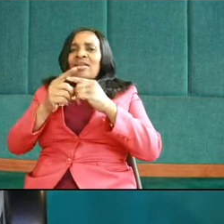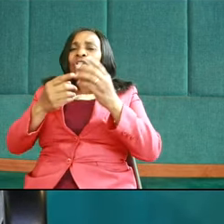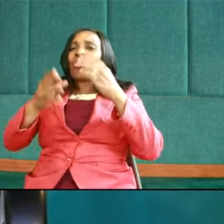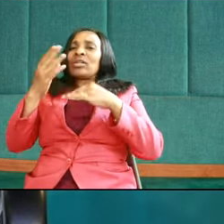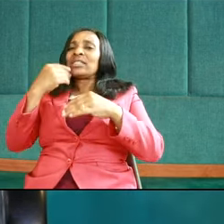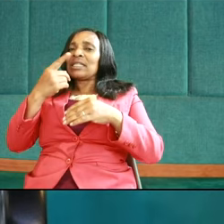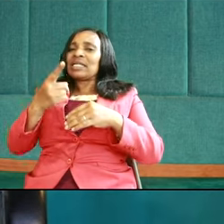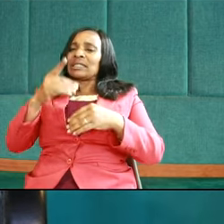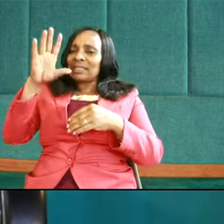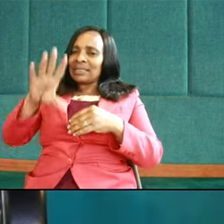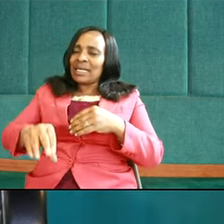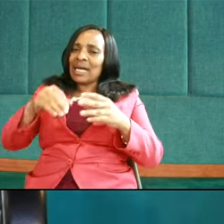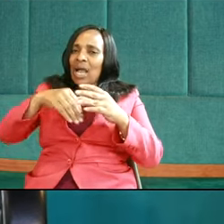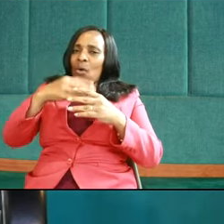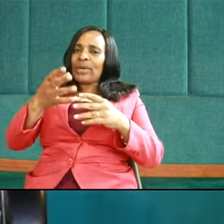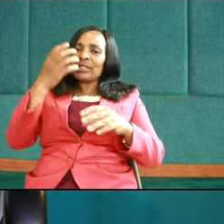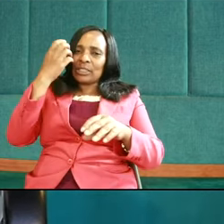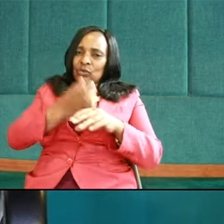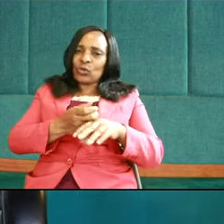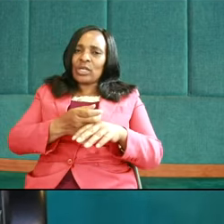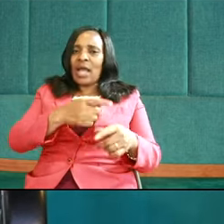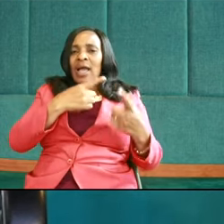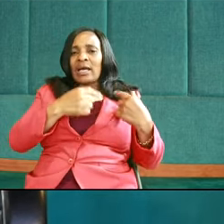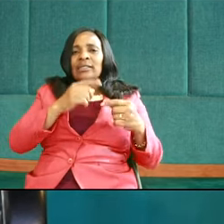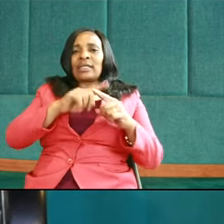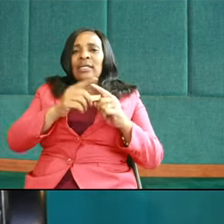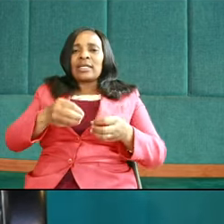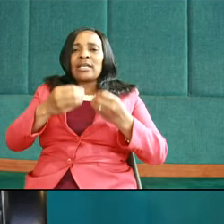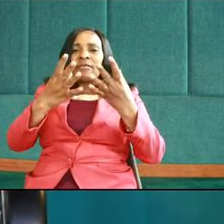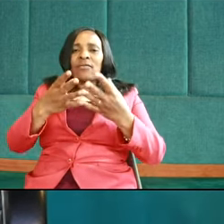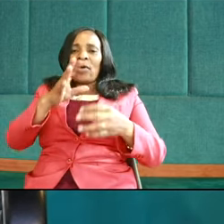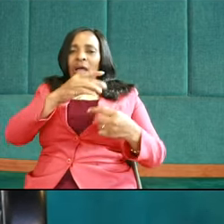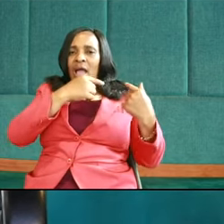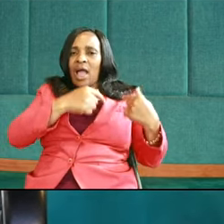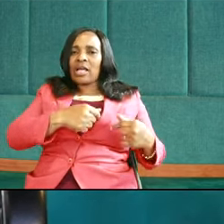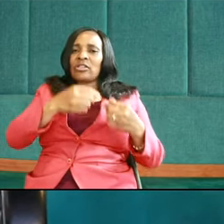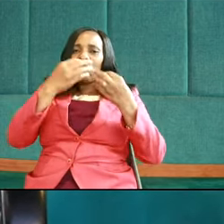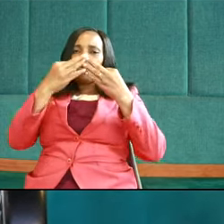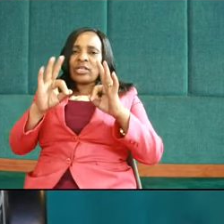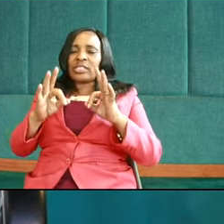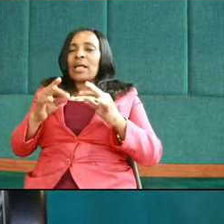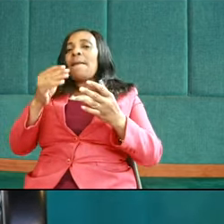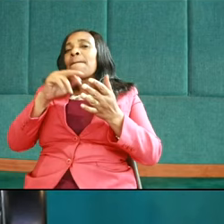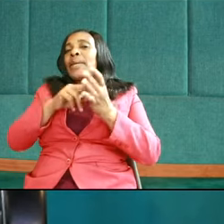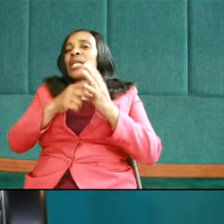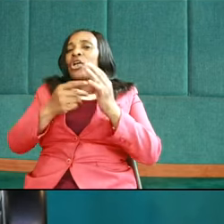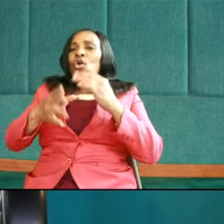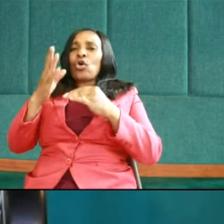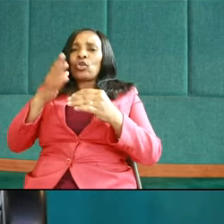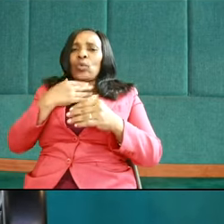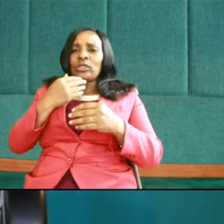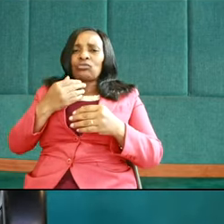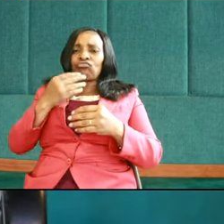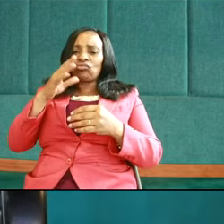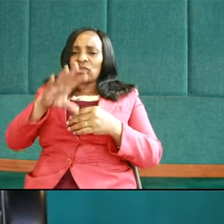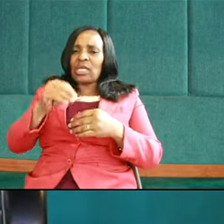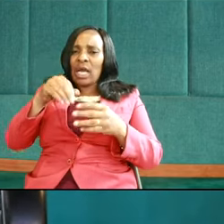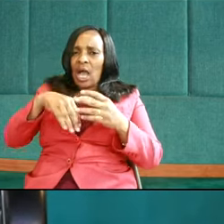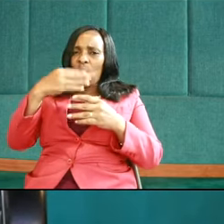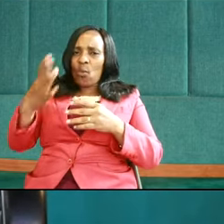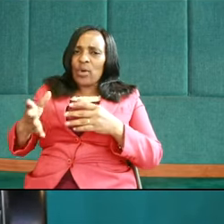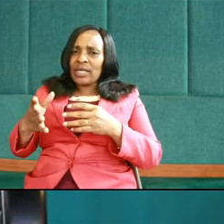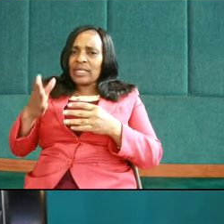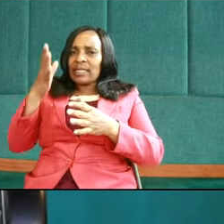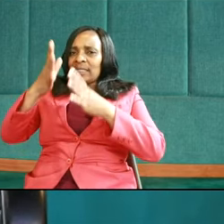take away the stony heart and give me a heart of flesh, it means that God wants to take away the syndrome. It's not me to